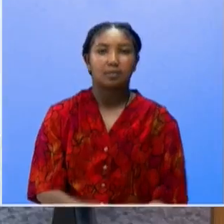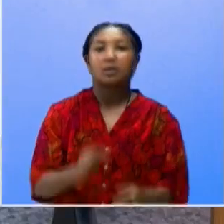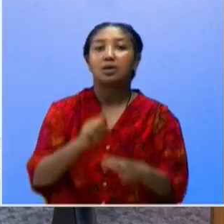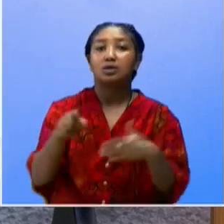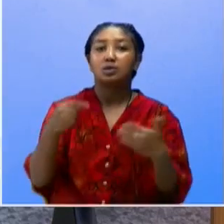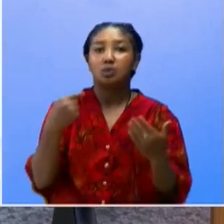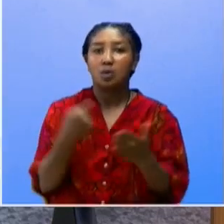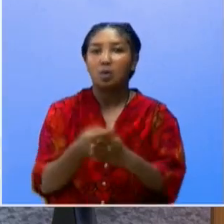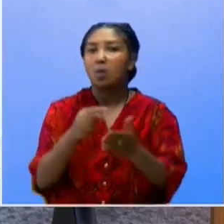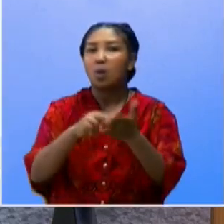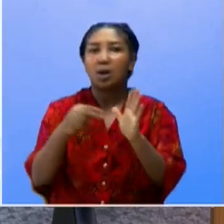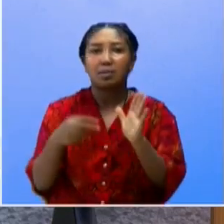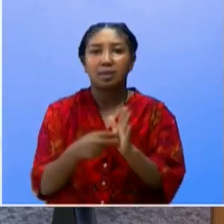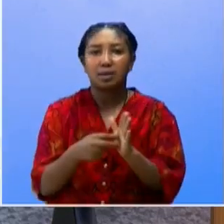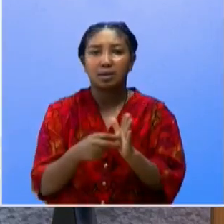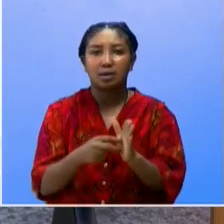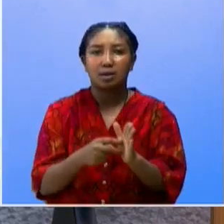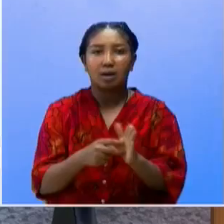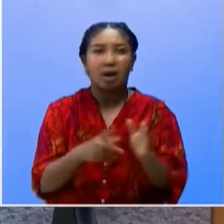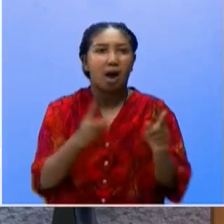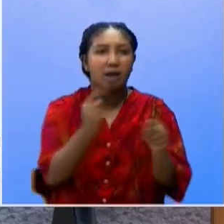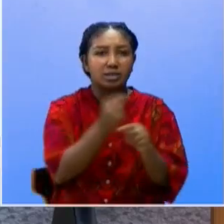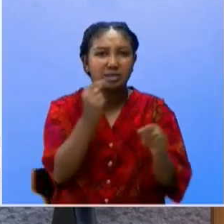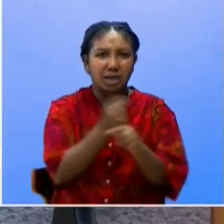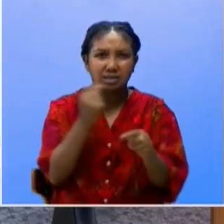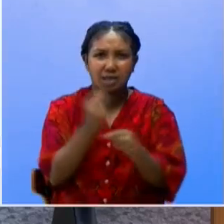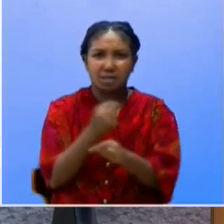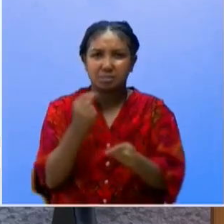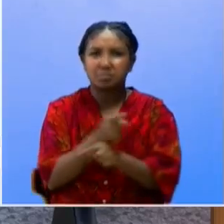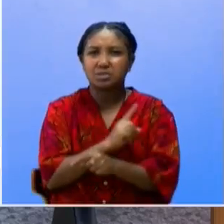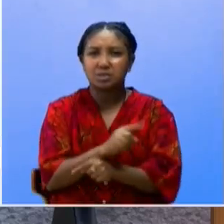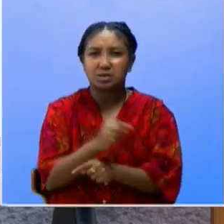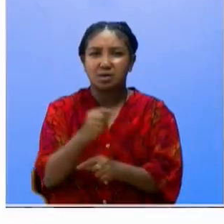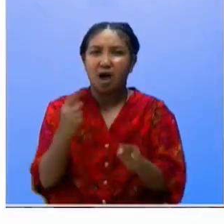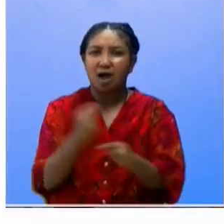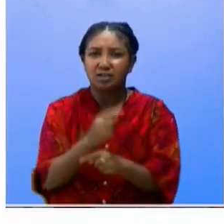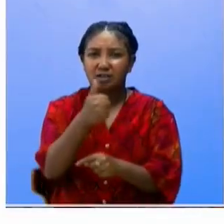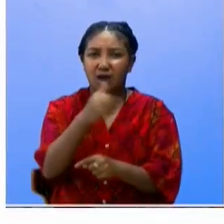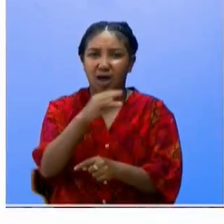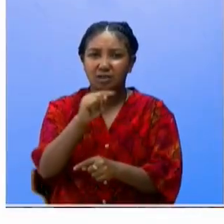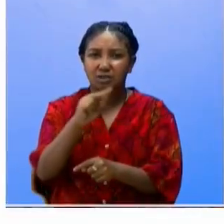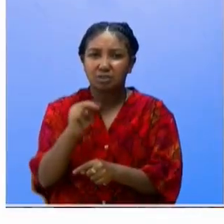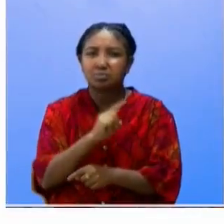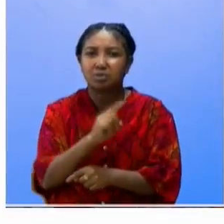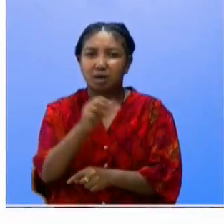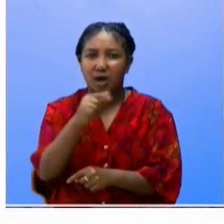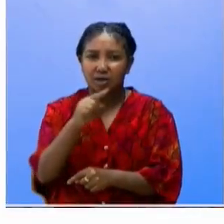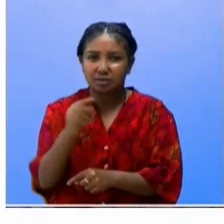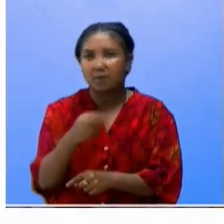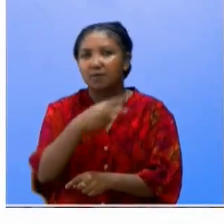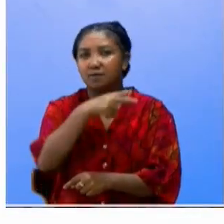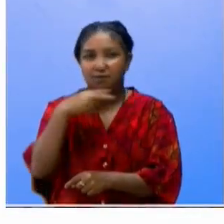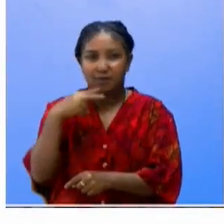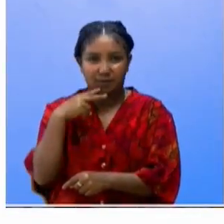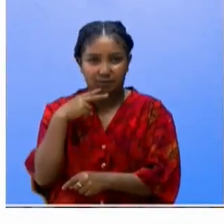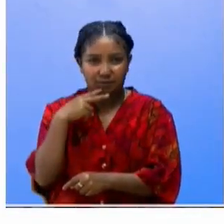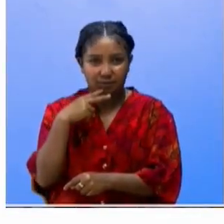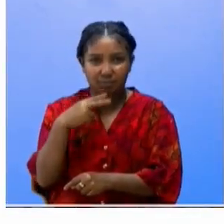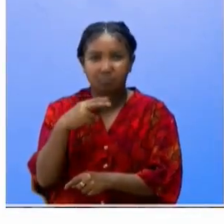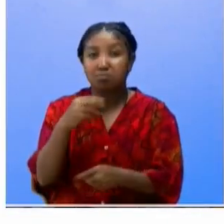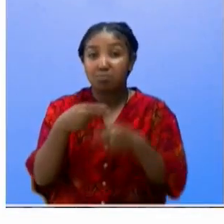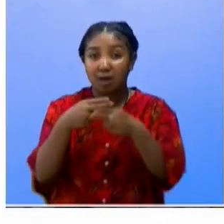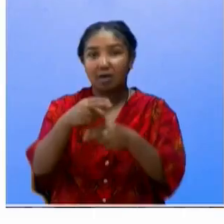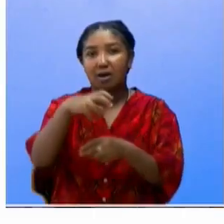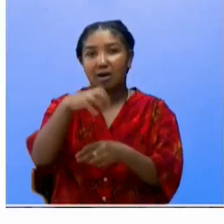So what does it mean when we say action here? Verb is what? Verb is here, action.